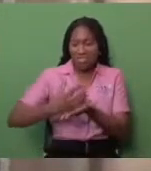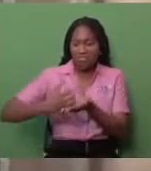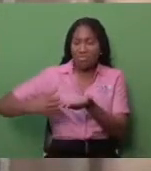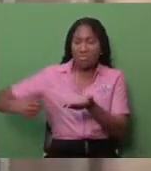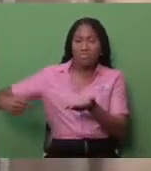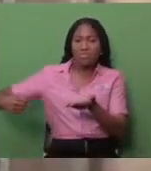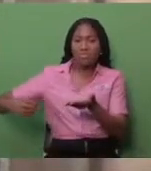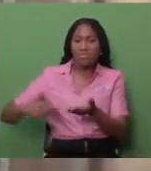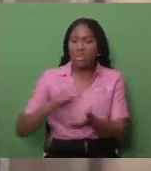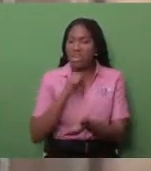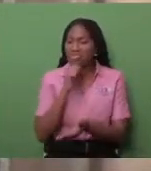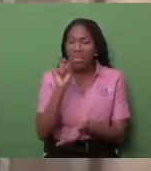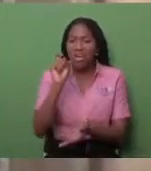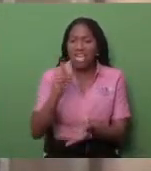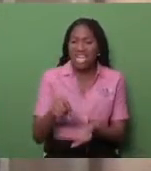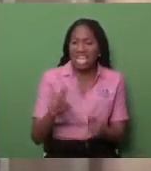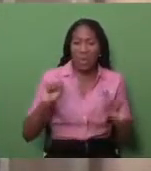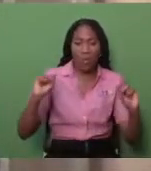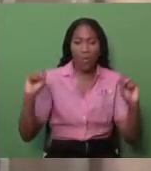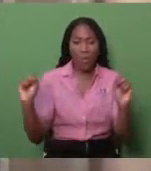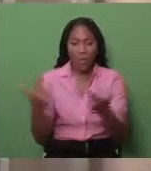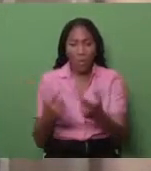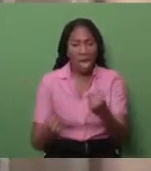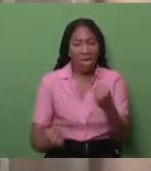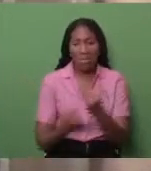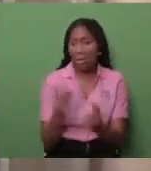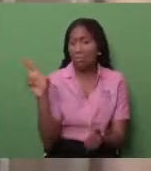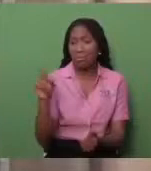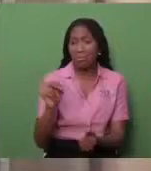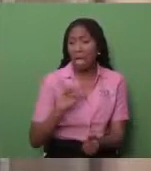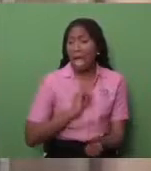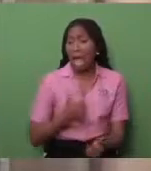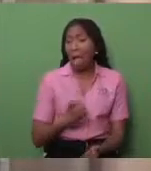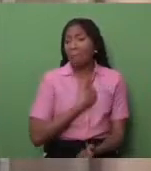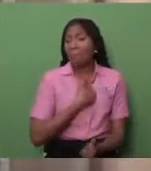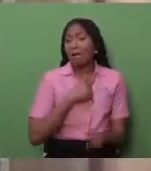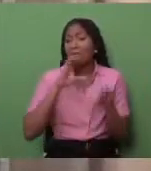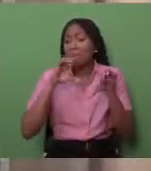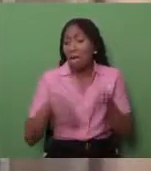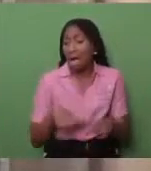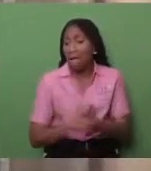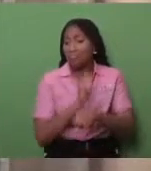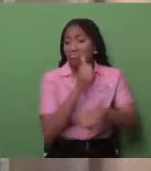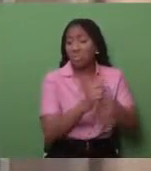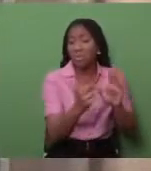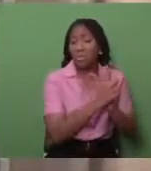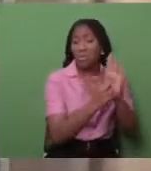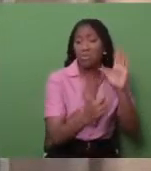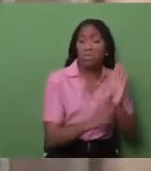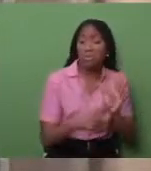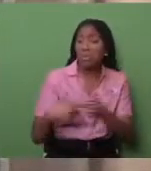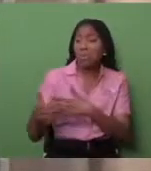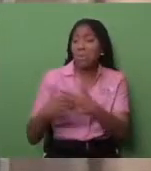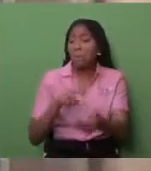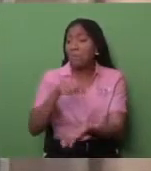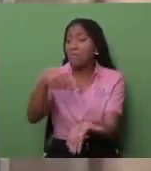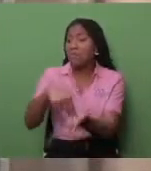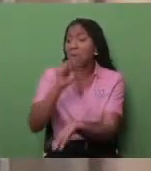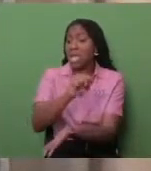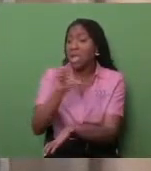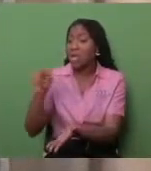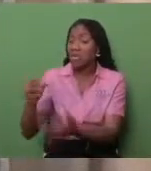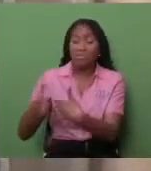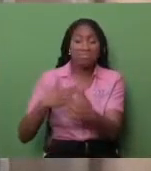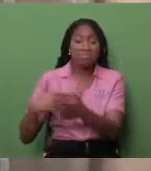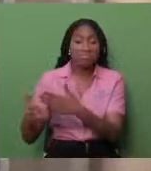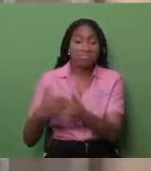It is my considered view that the bill, if passed with all the special majority, it will come here, is, if it's passed, we told